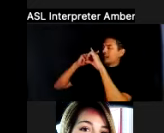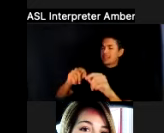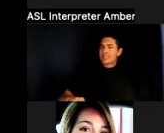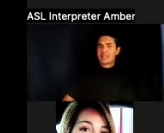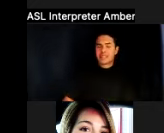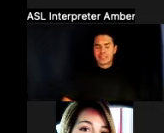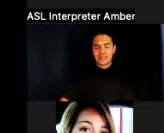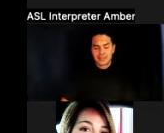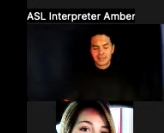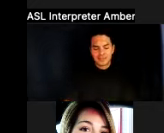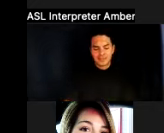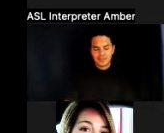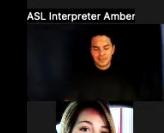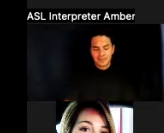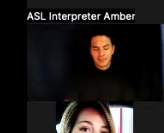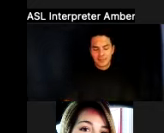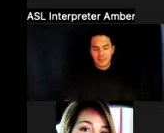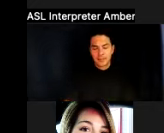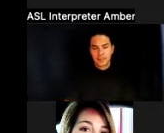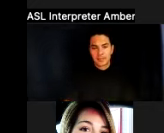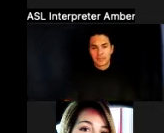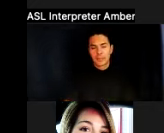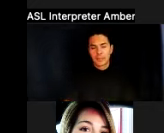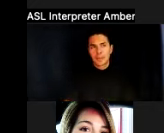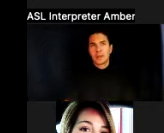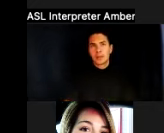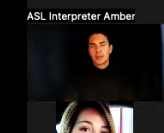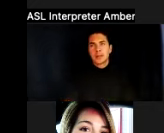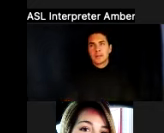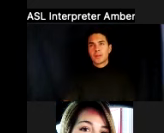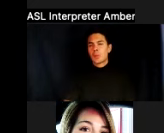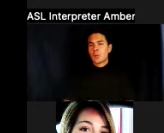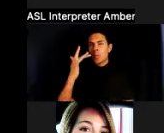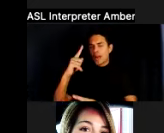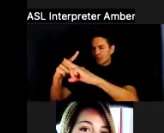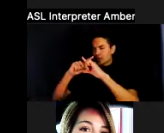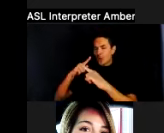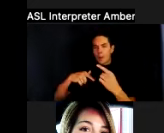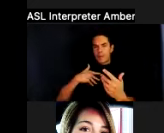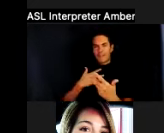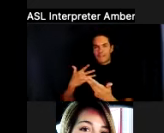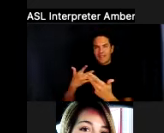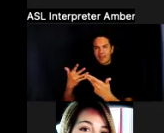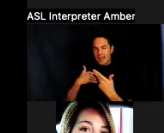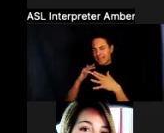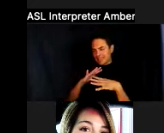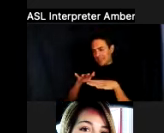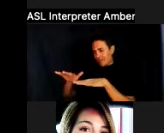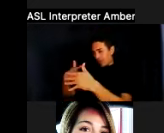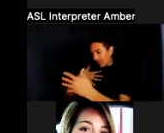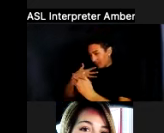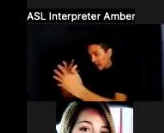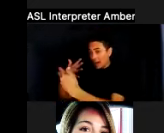what vibe was I giving off? Like, a lot of those things I know I thought about. And then if it's somebody that